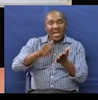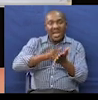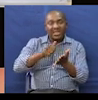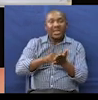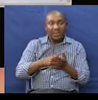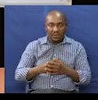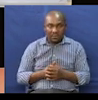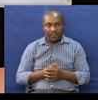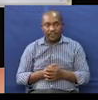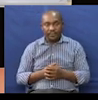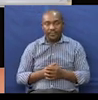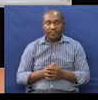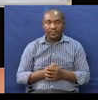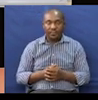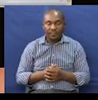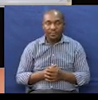Desert.